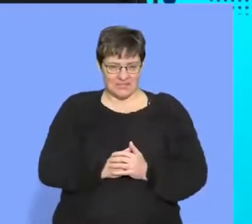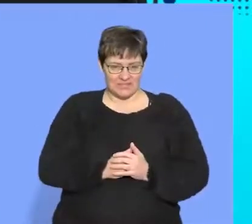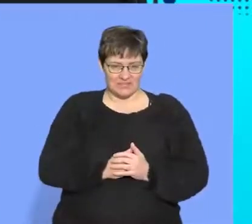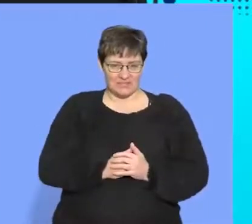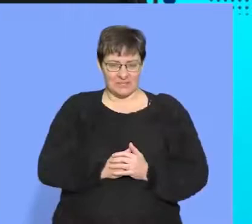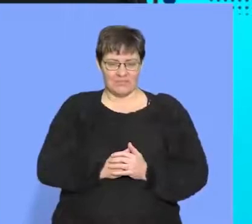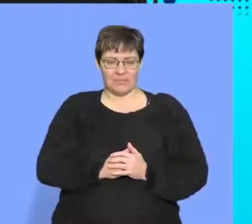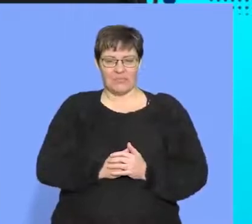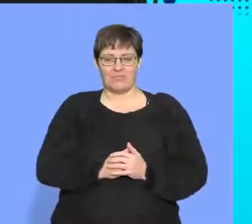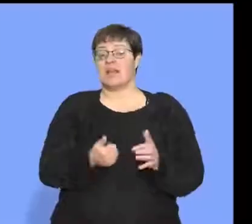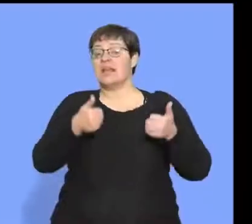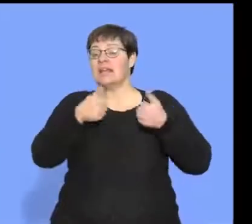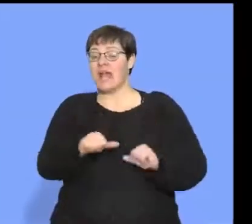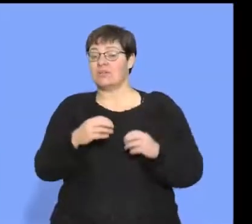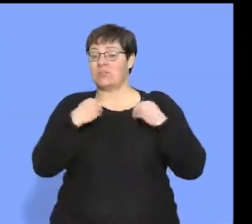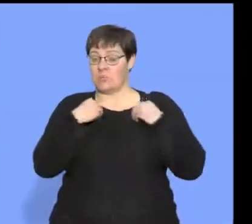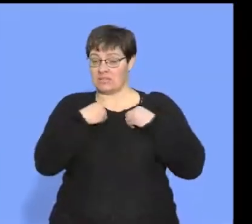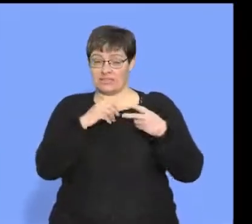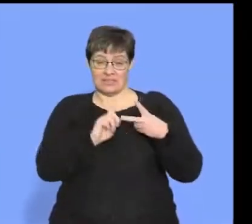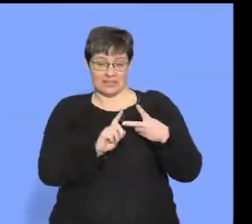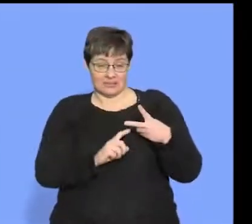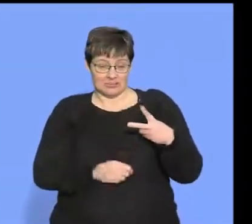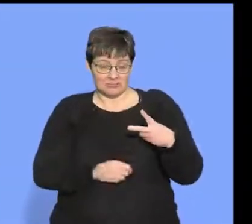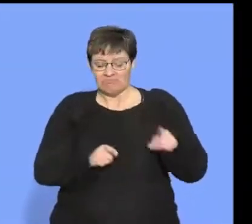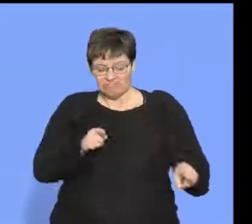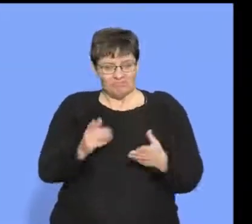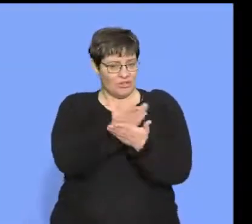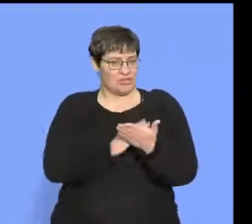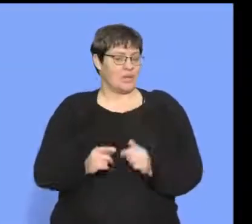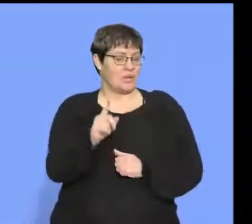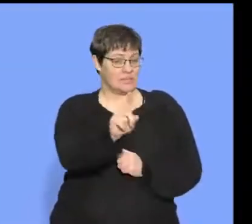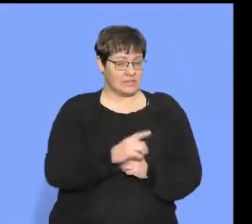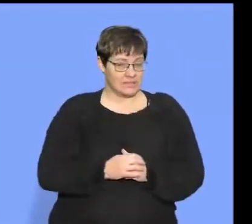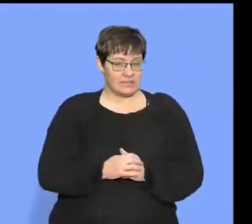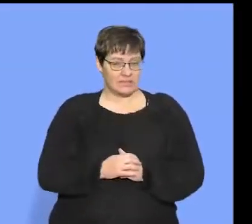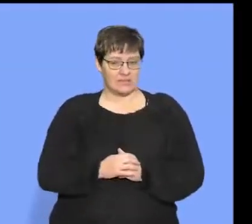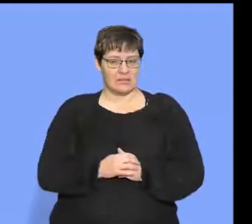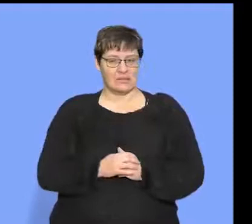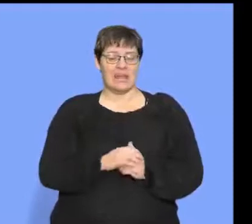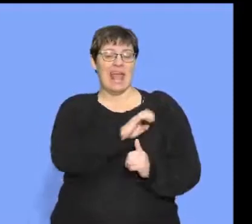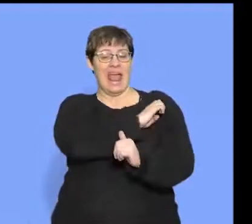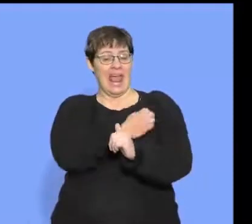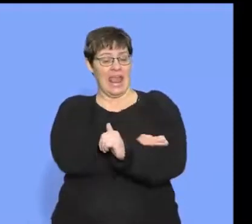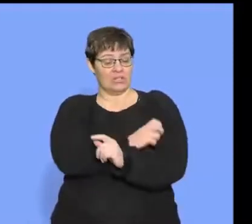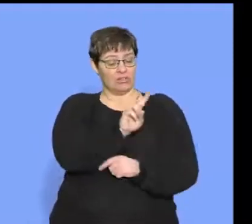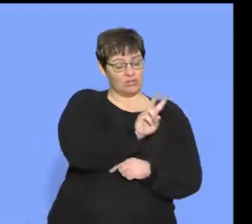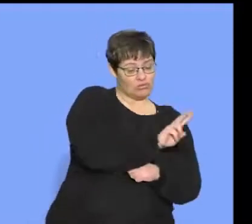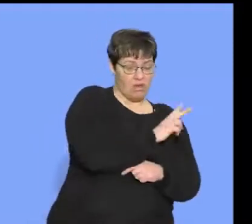journey. The next property that waves and particles share is that the energy that